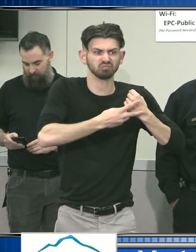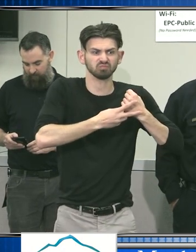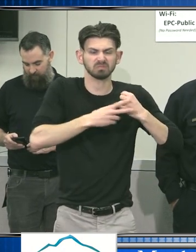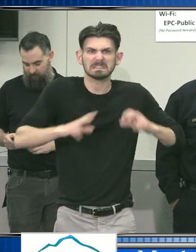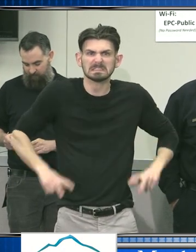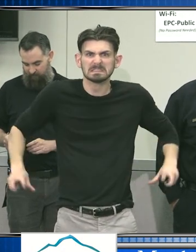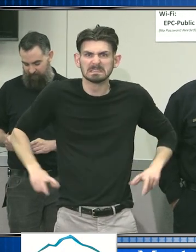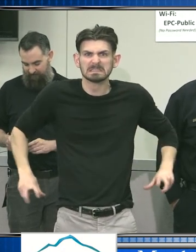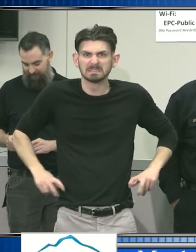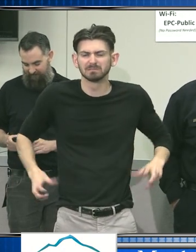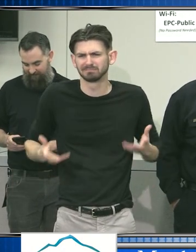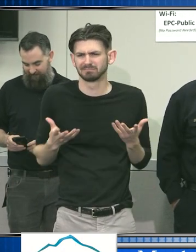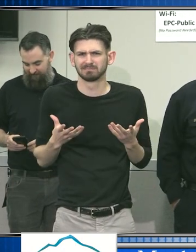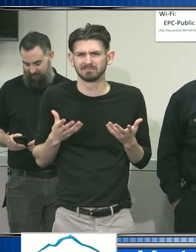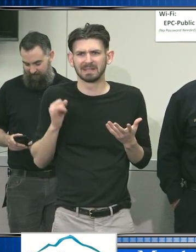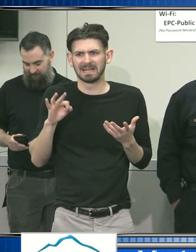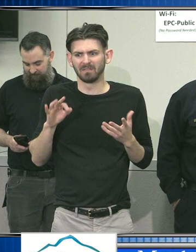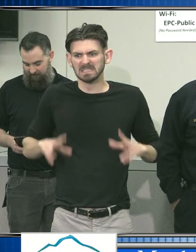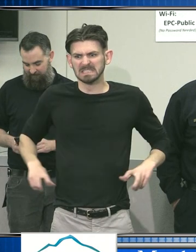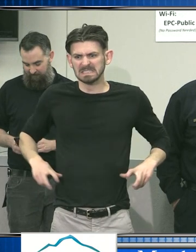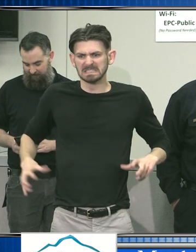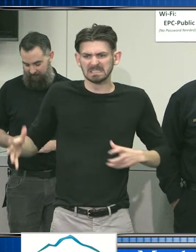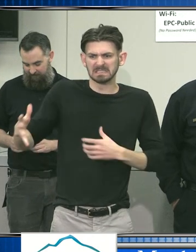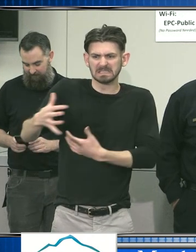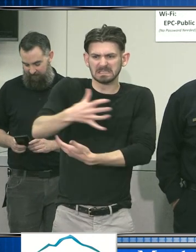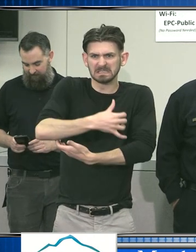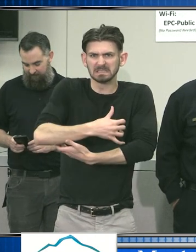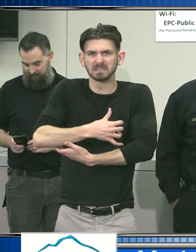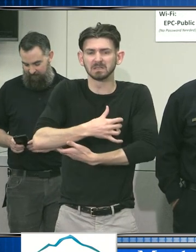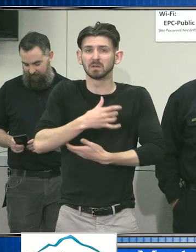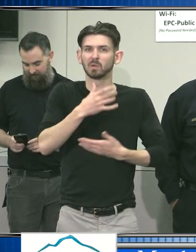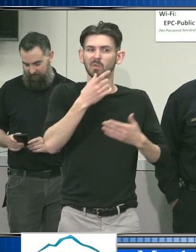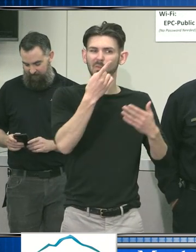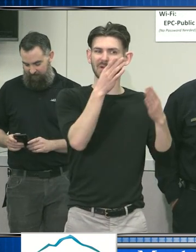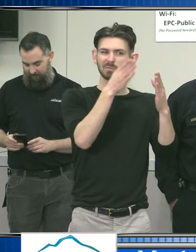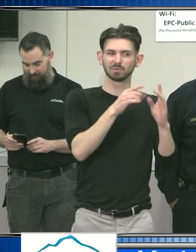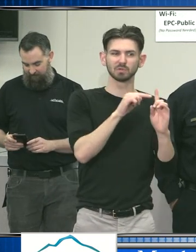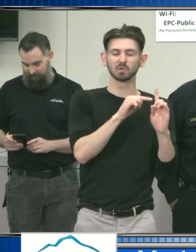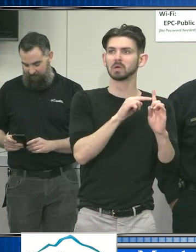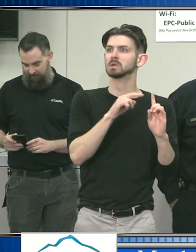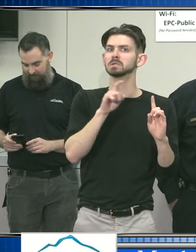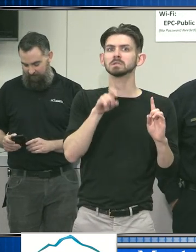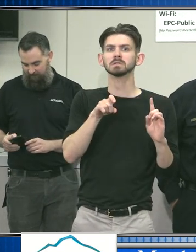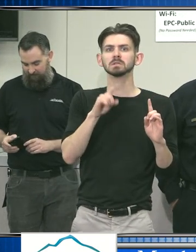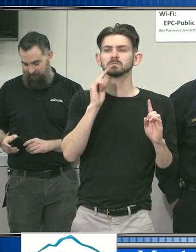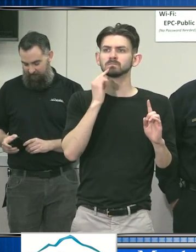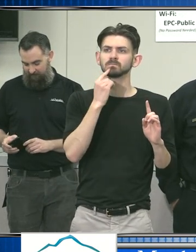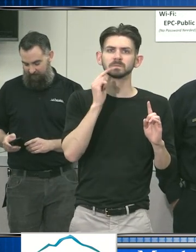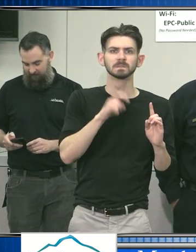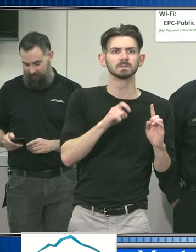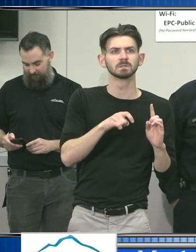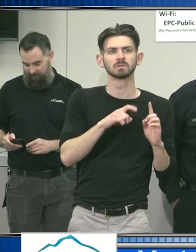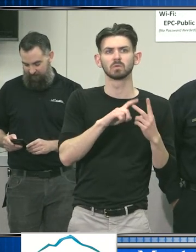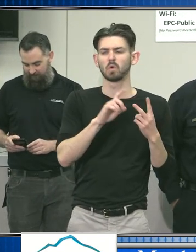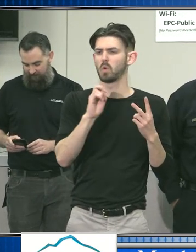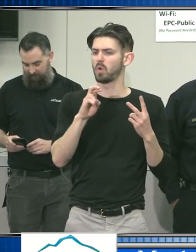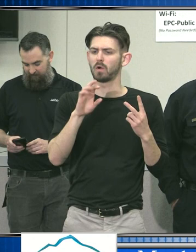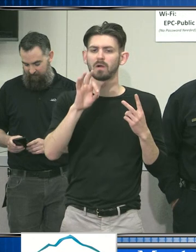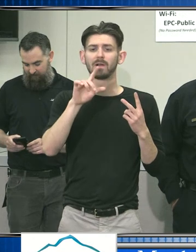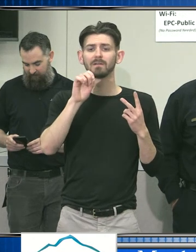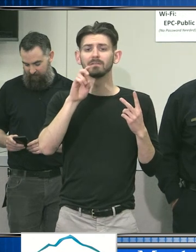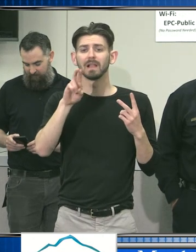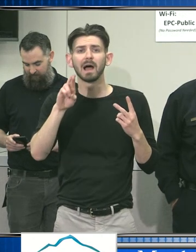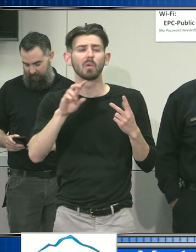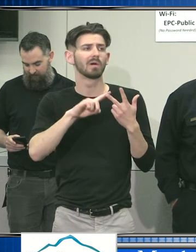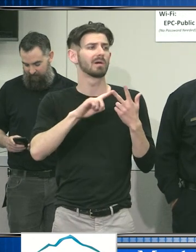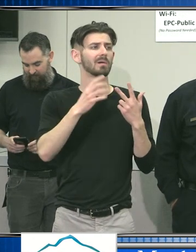need, there might be an at-risk citizen out there that needs to have toilet paper or flour or milk or something like